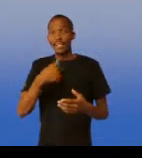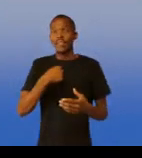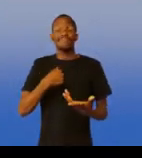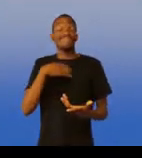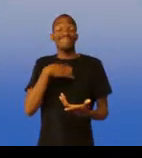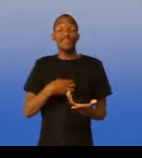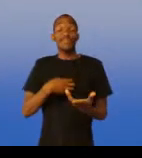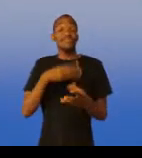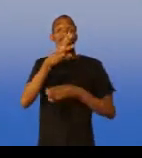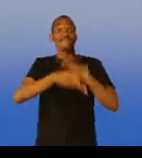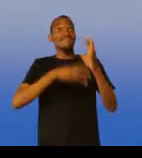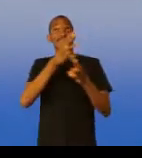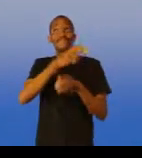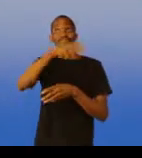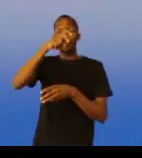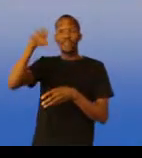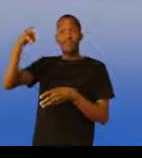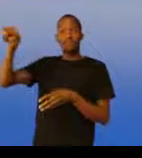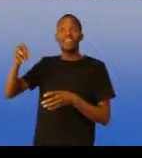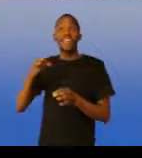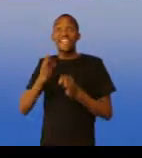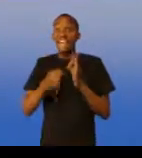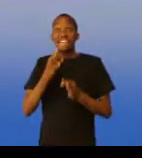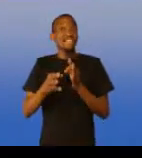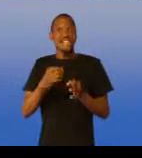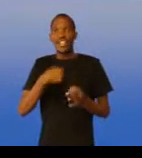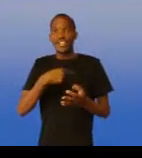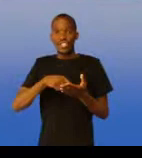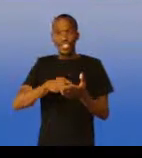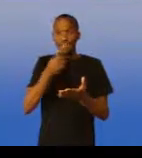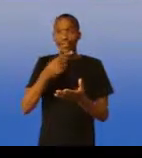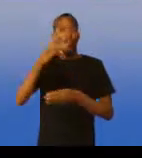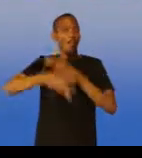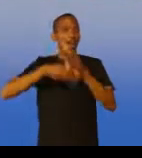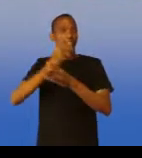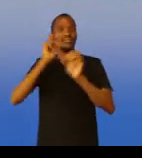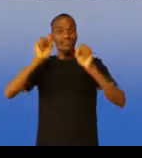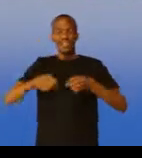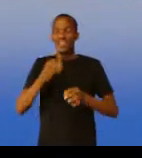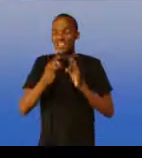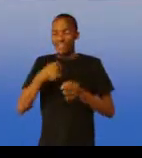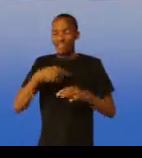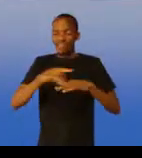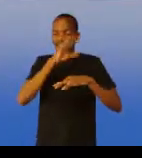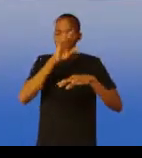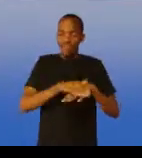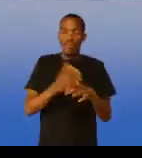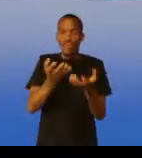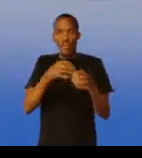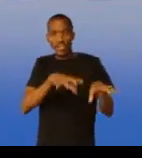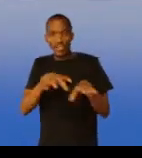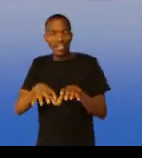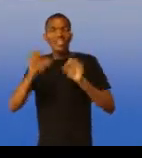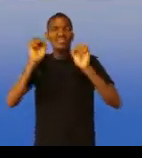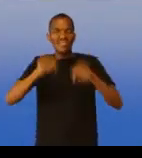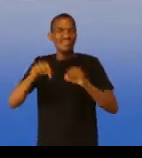is possible if I'm on treatment and I adhere to my treatment. That to me, it says if I want to have kids and I want to get married one day, it's possible if